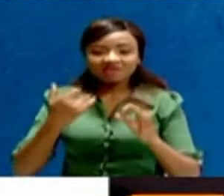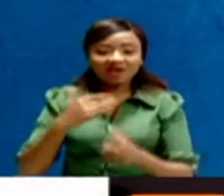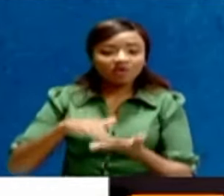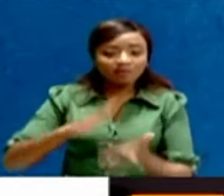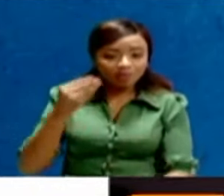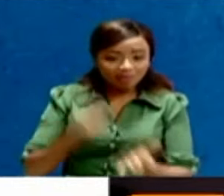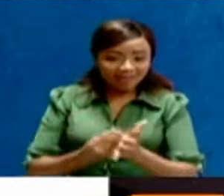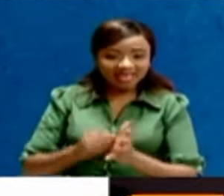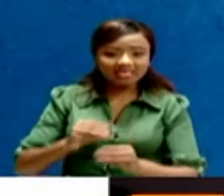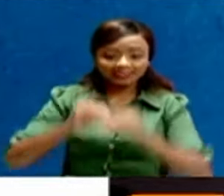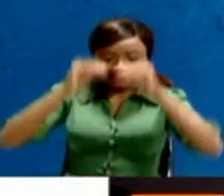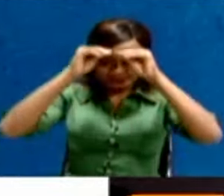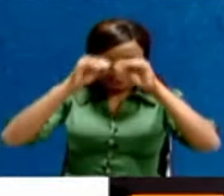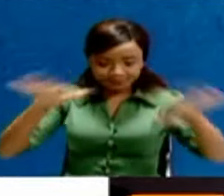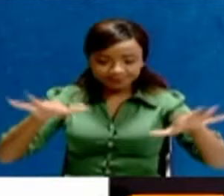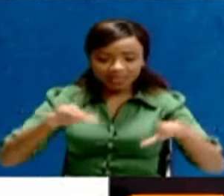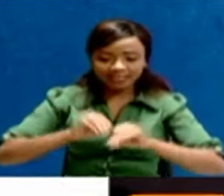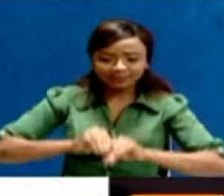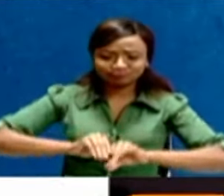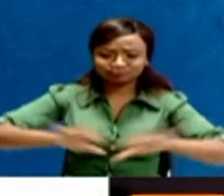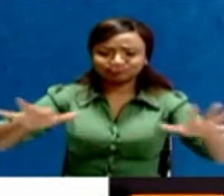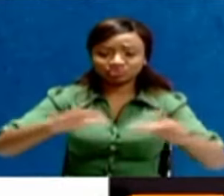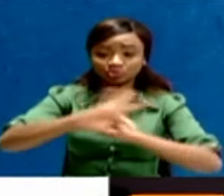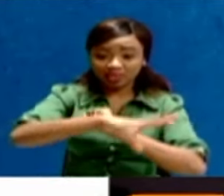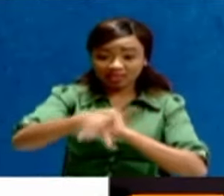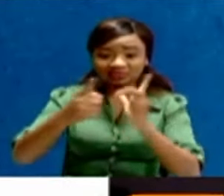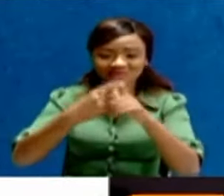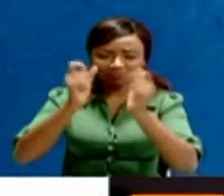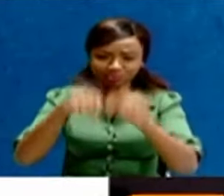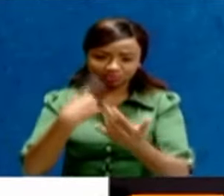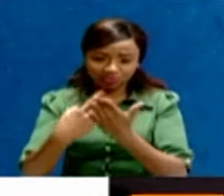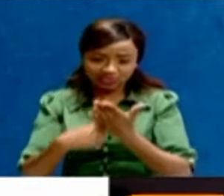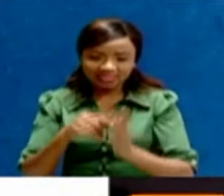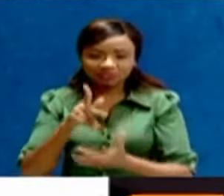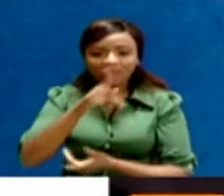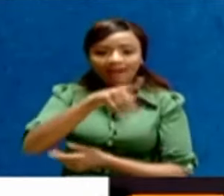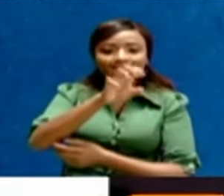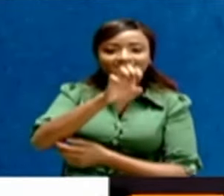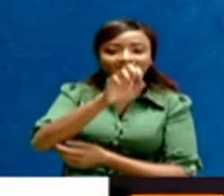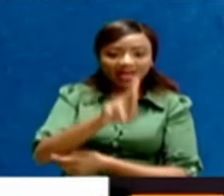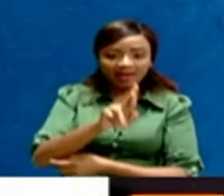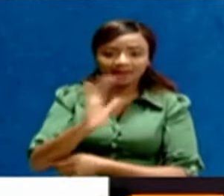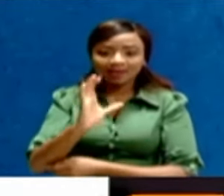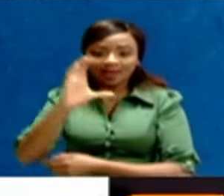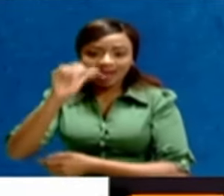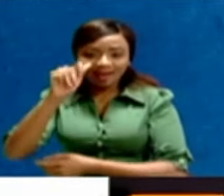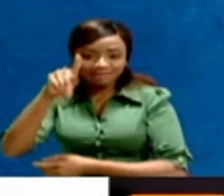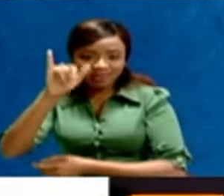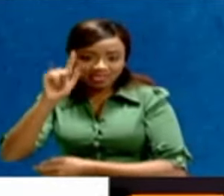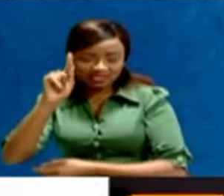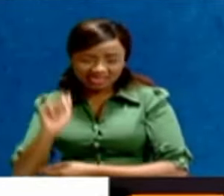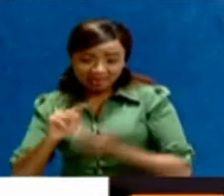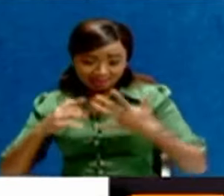more money being devolved into counties, then we can be able to discuss the issue of per capita. So don't lie to Kenyans. One other issue which is very